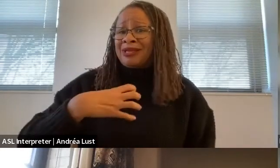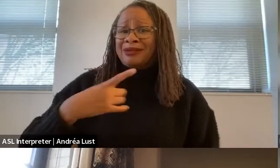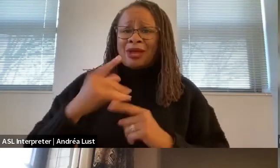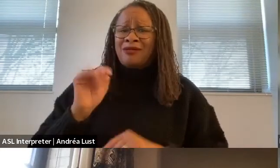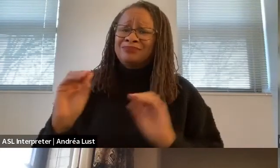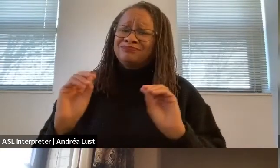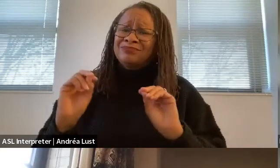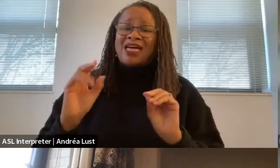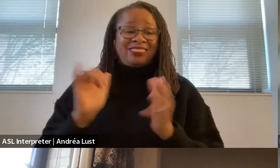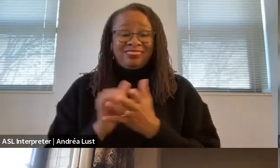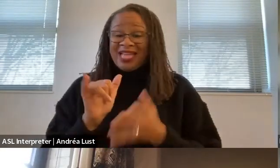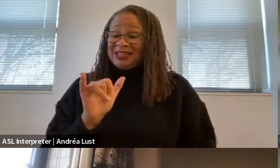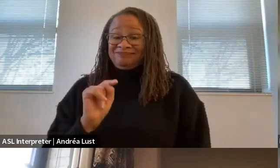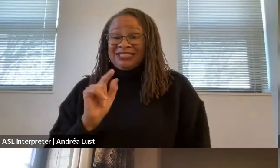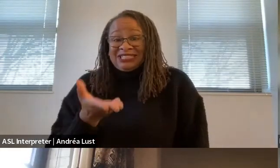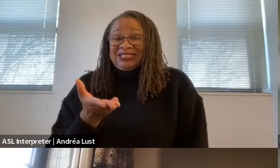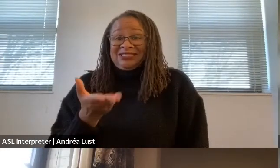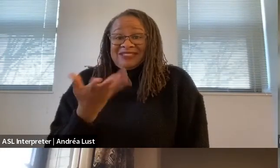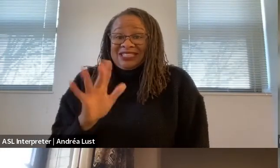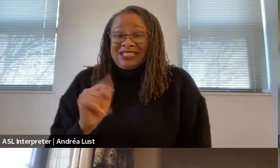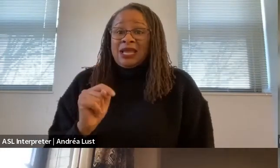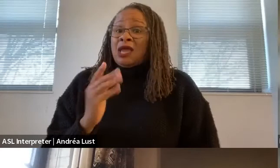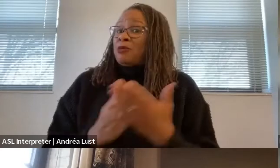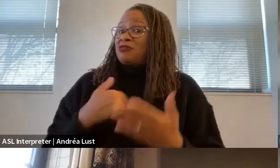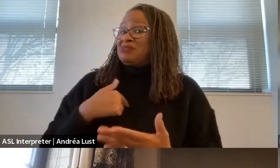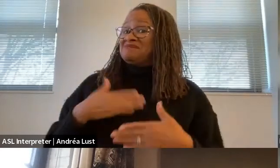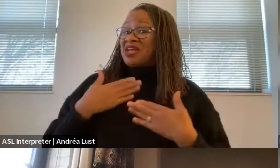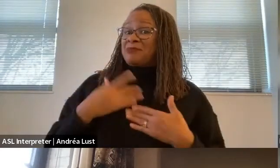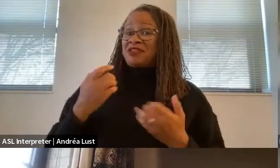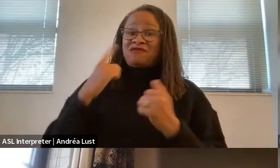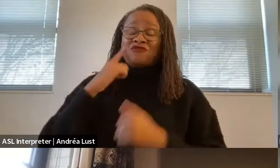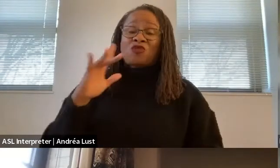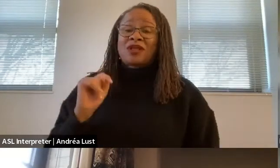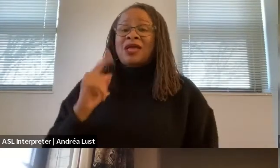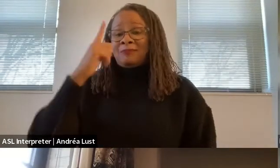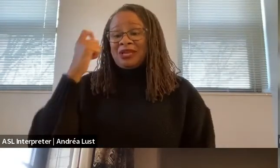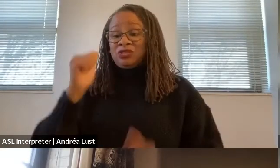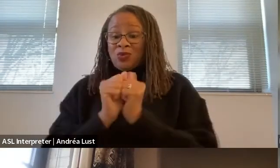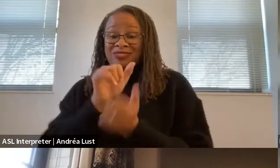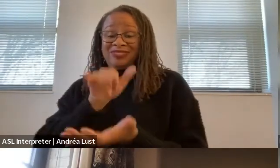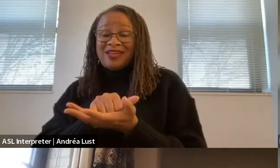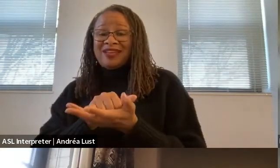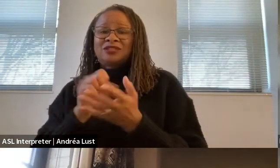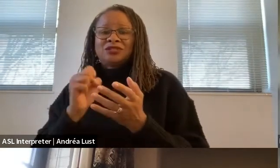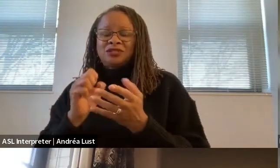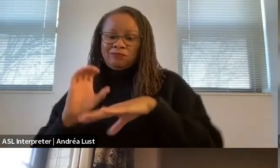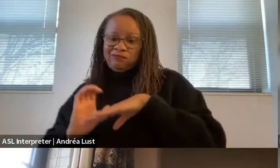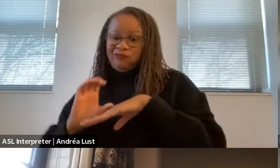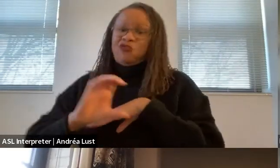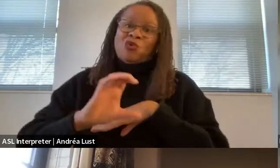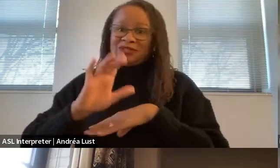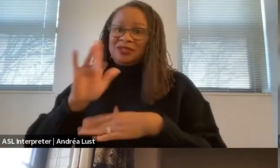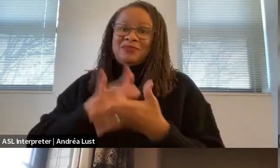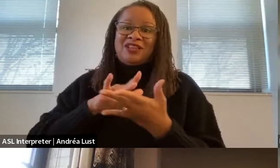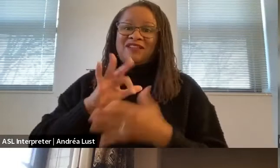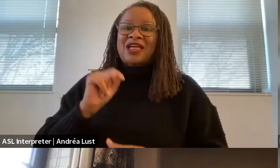And part of me is kind of glad for it, because I think that with that being so thrust into the midst of it, I think that him